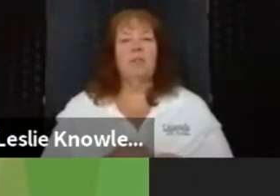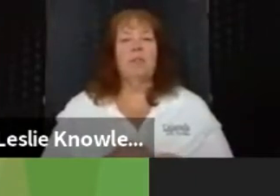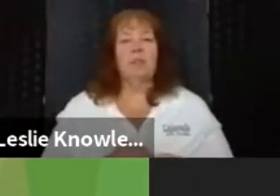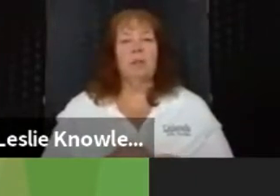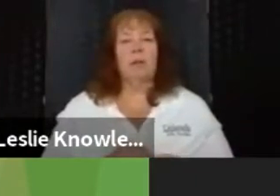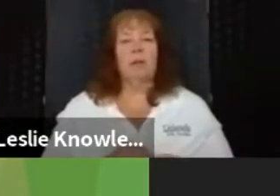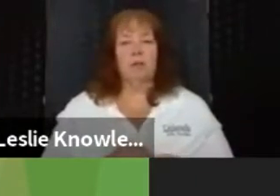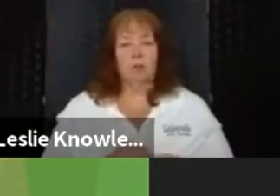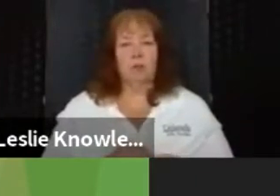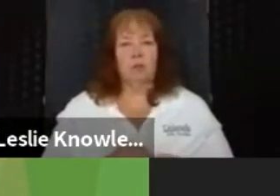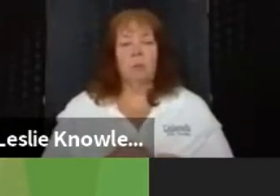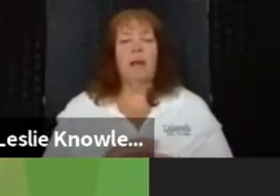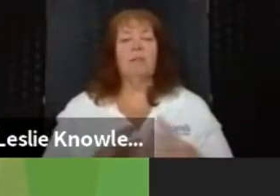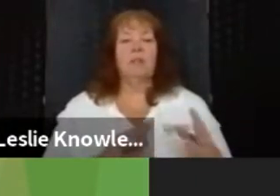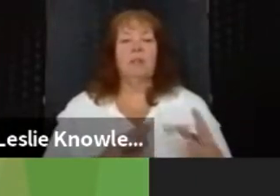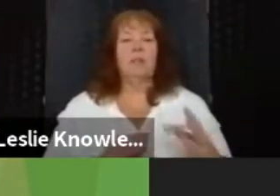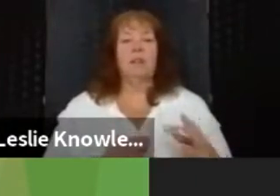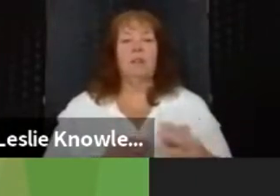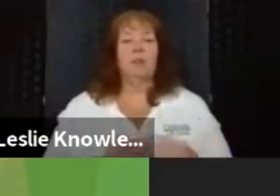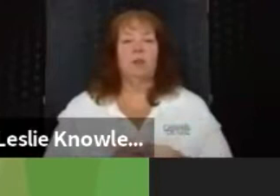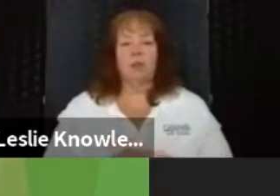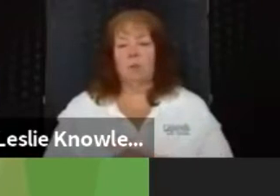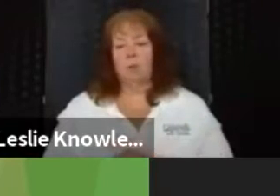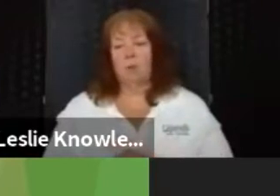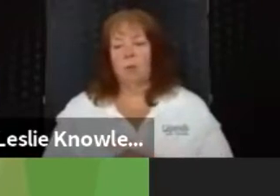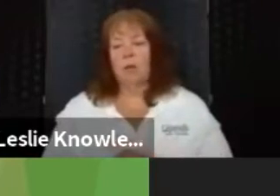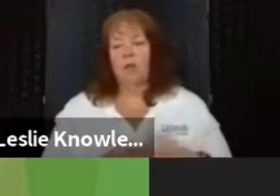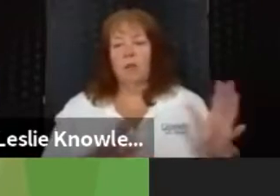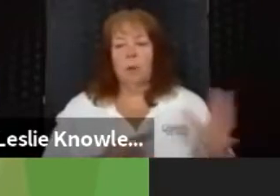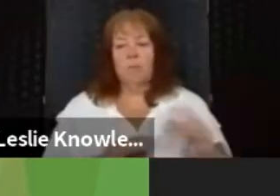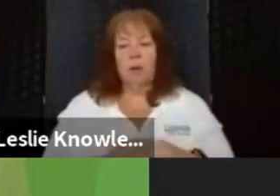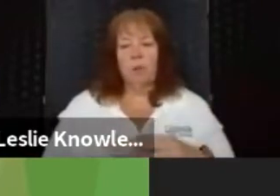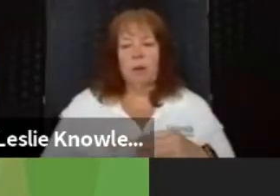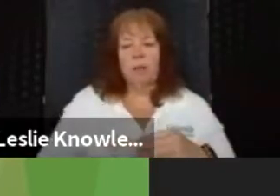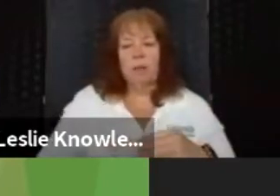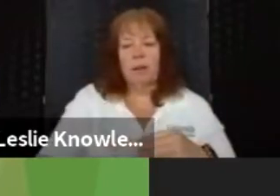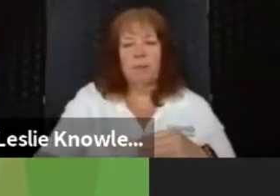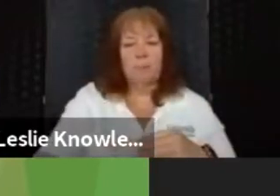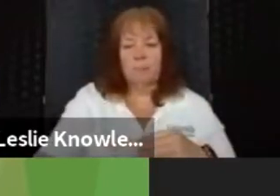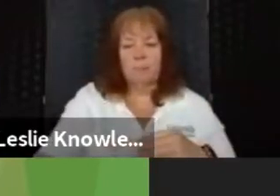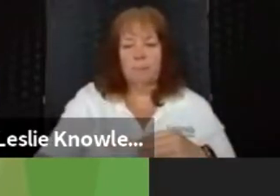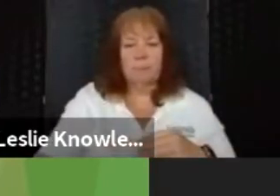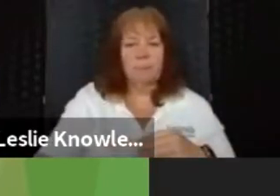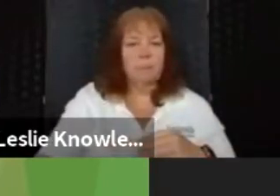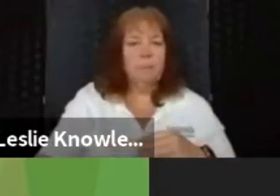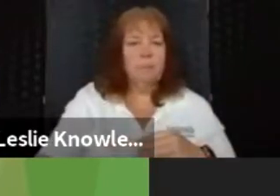very high success rate of students passing these tests first time through. So I'm very proud of that.